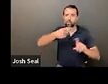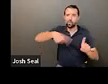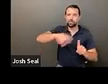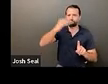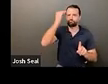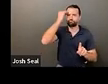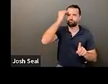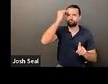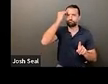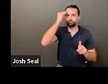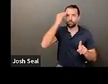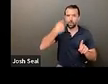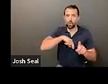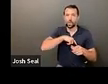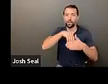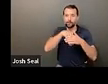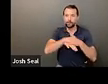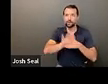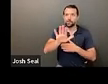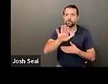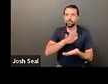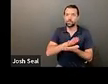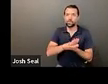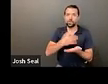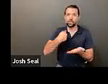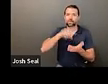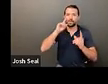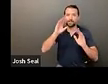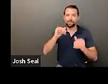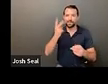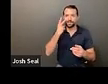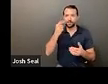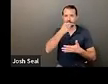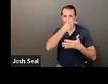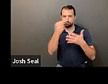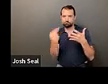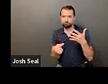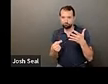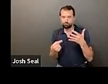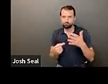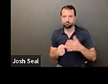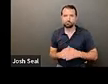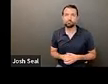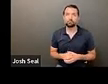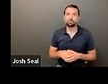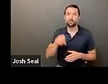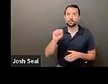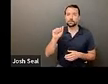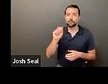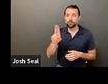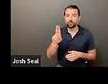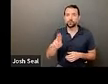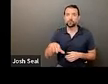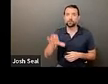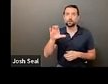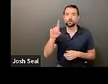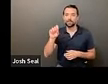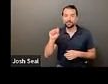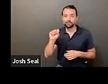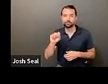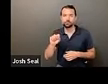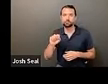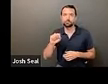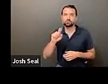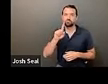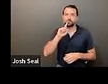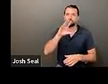auditing every year. So even if your SAU or your CDS site is not in cohort, we still want you to know